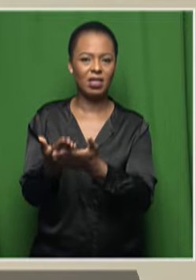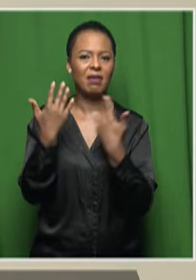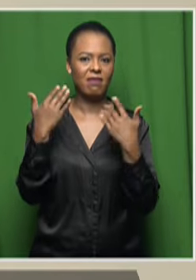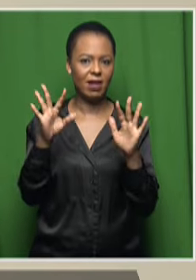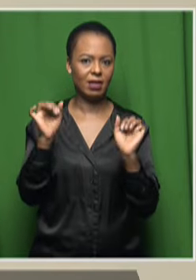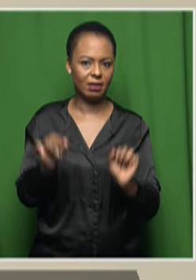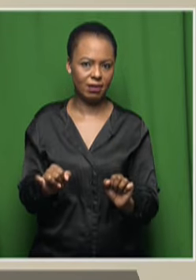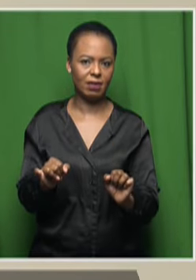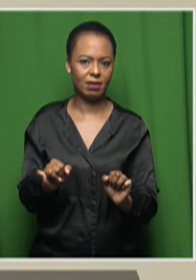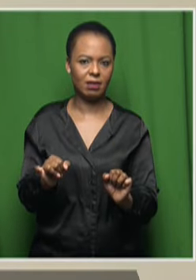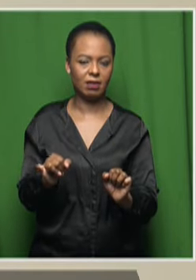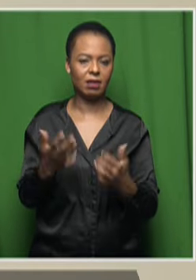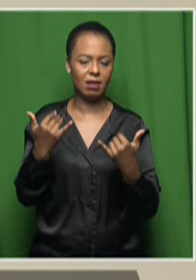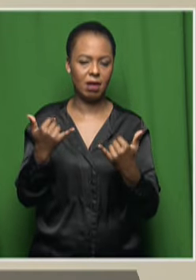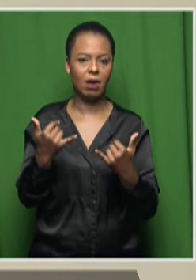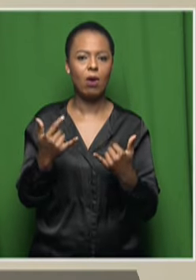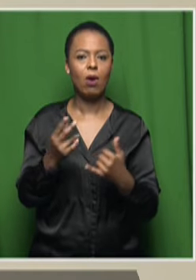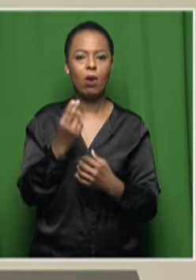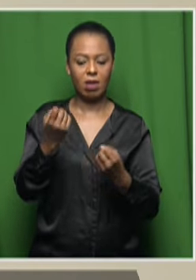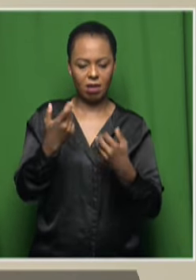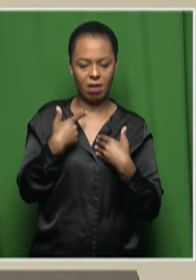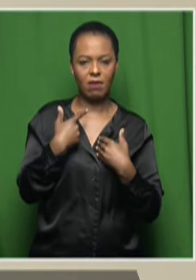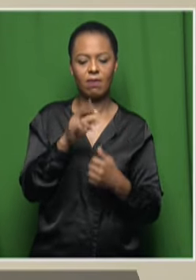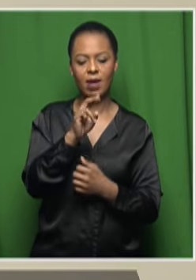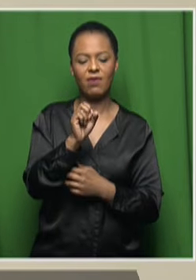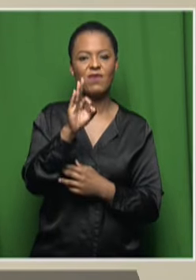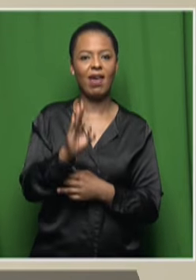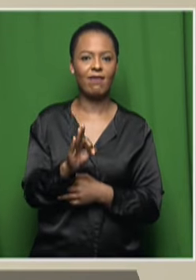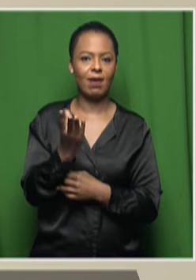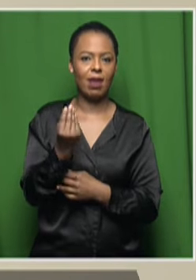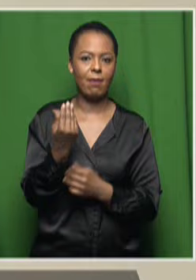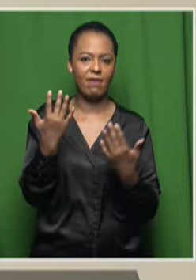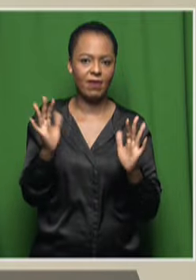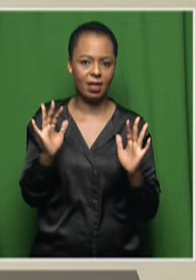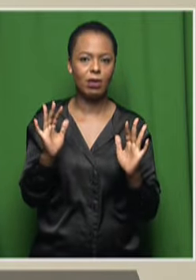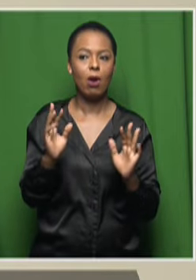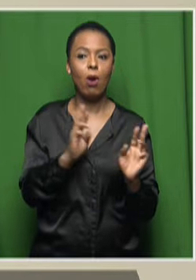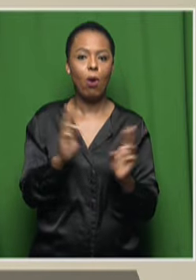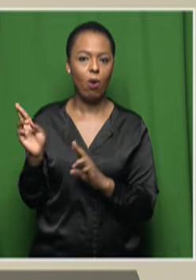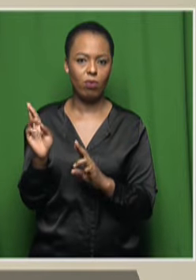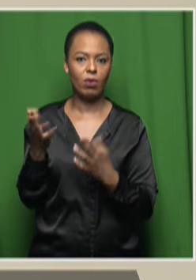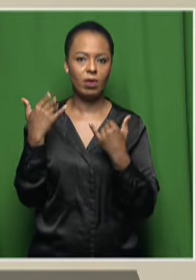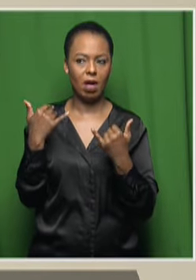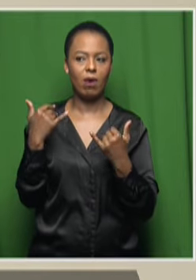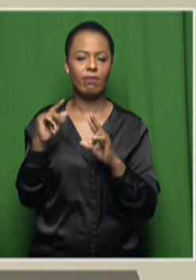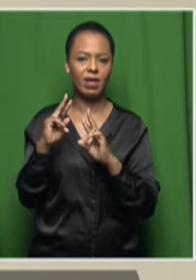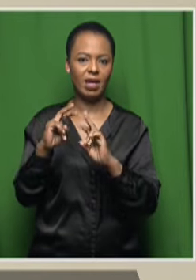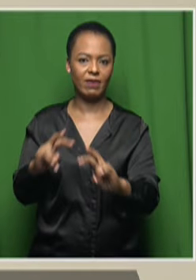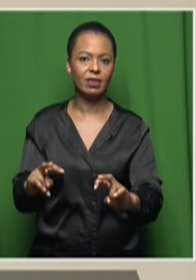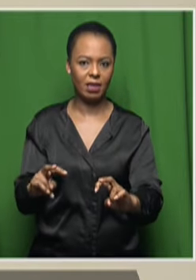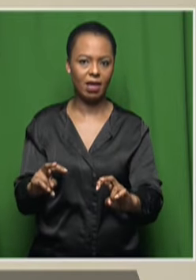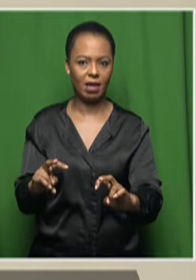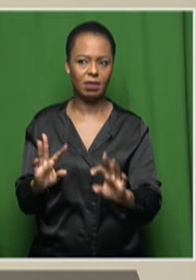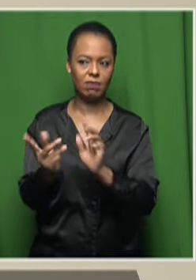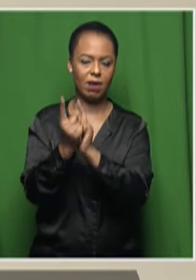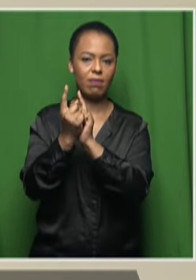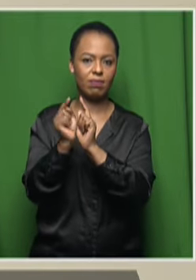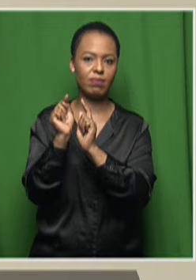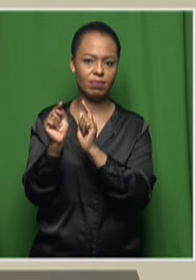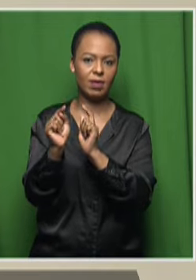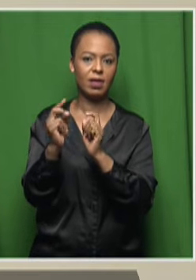been allocated a reference number. We're hoping to be allocated an investigator not later than today or